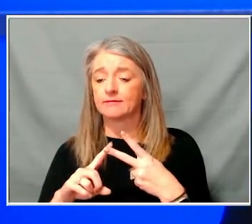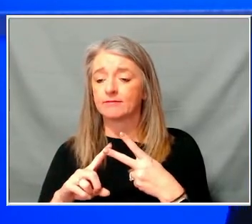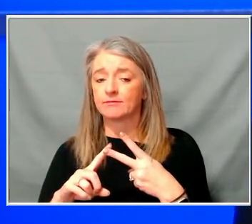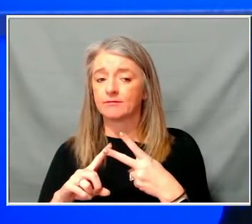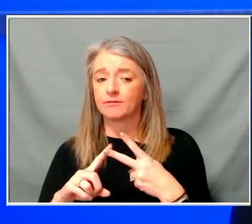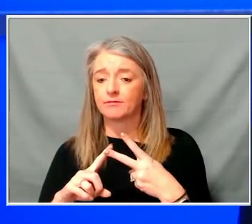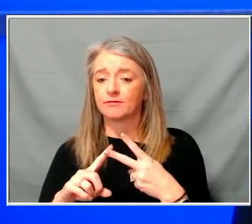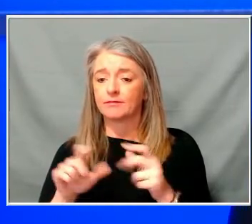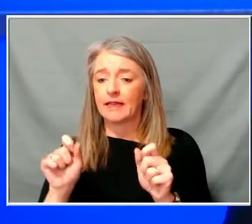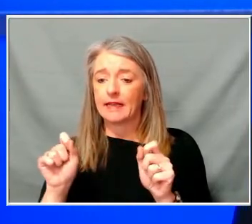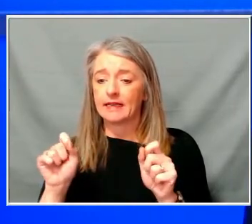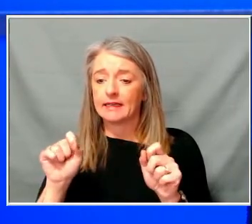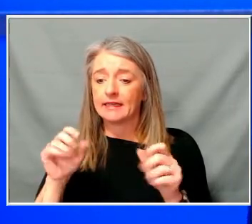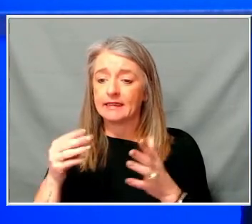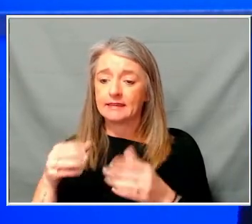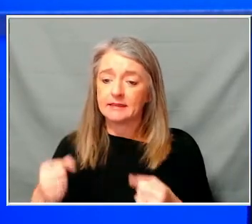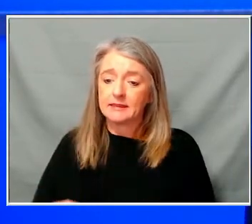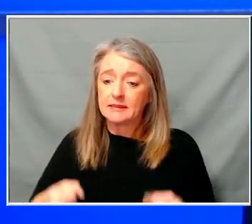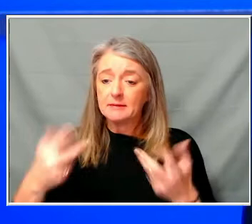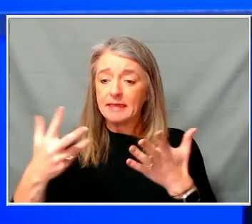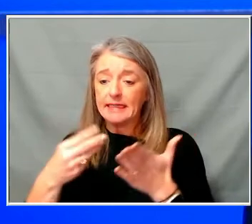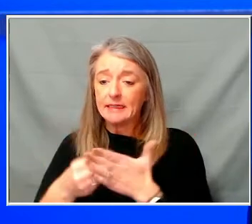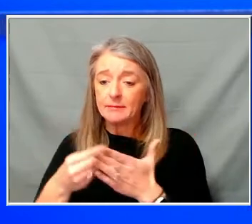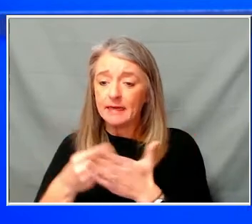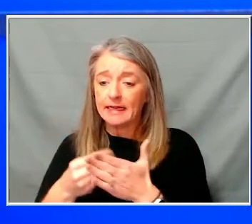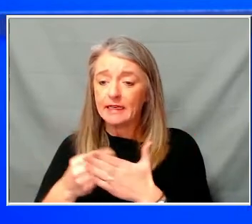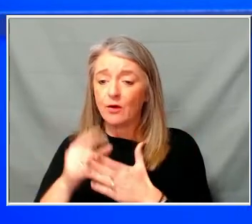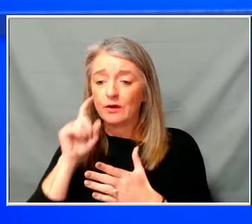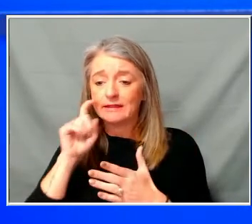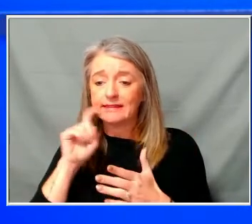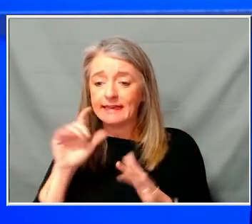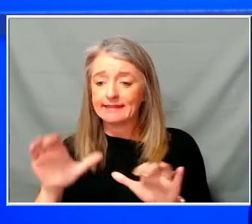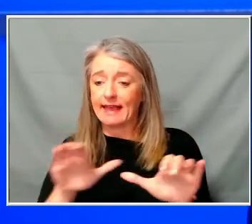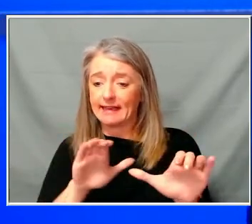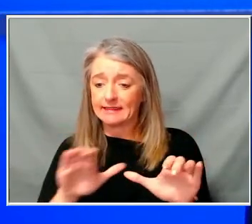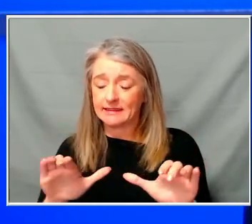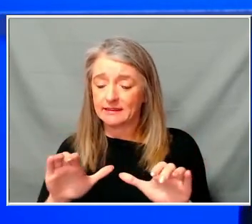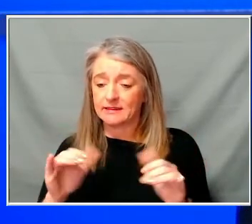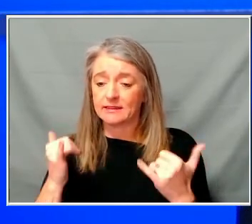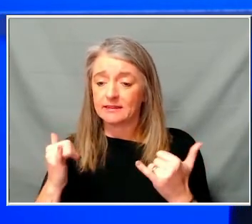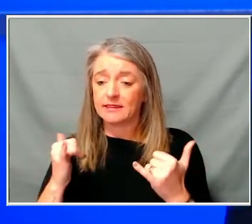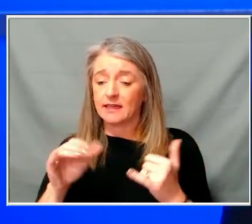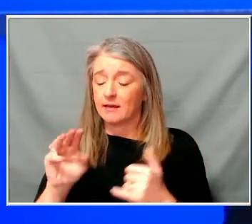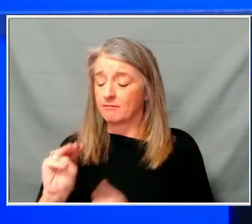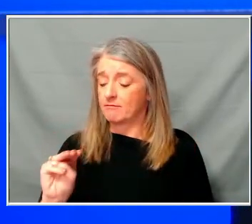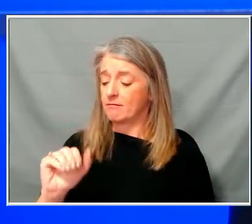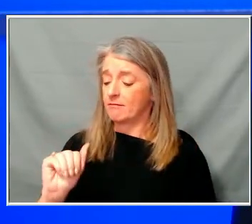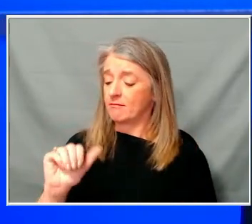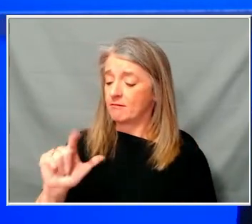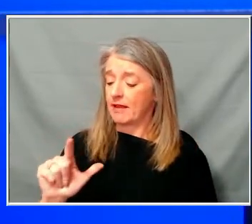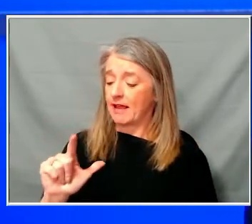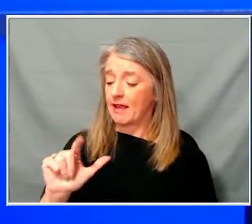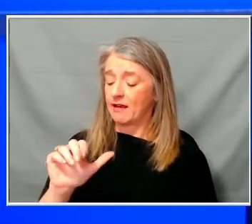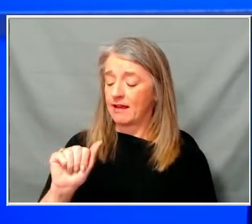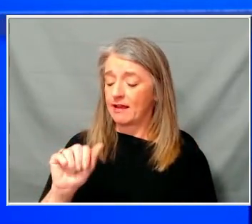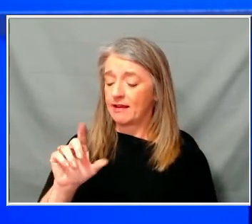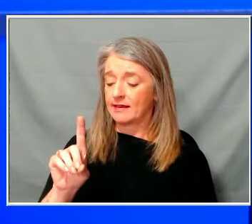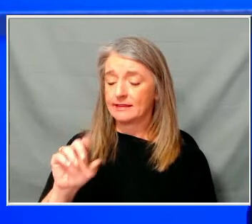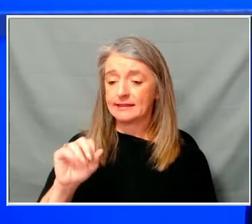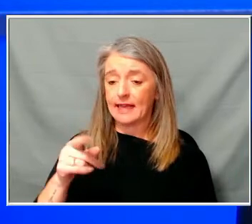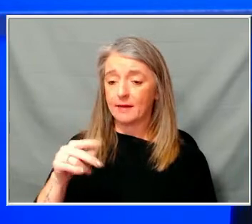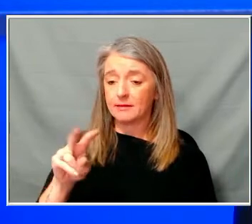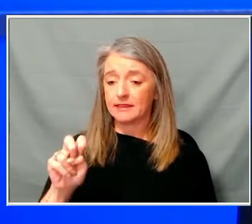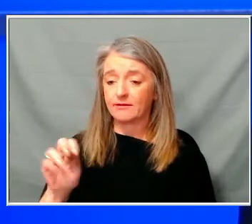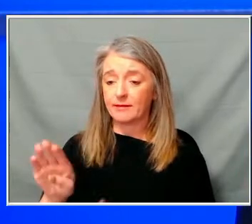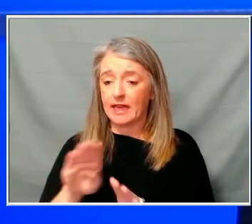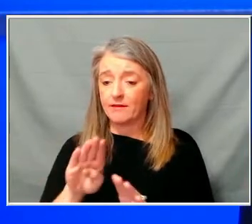impulsive spending, sex acts, anything like that. So essentially maladaptive habits are things that we want to try to avoid,